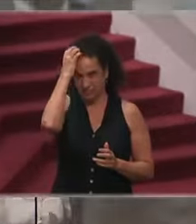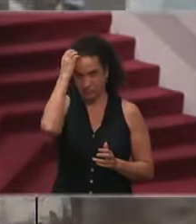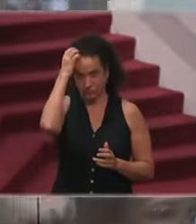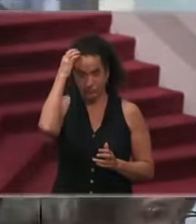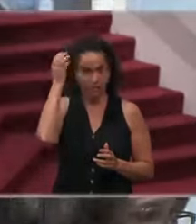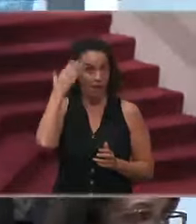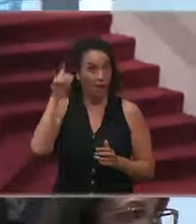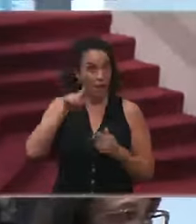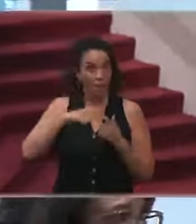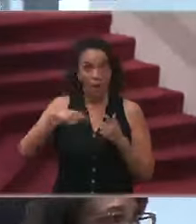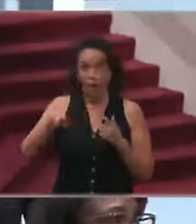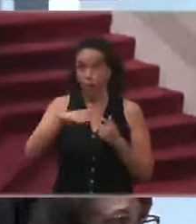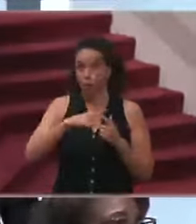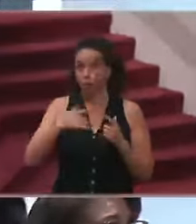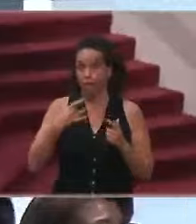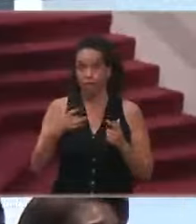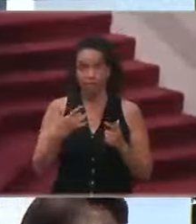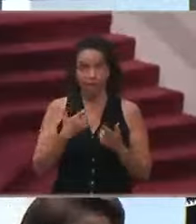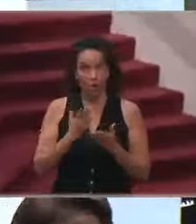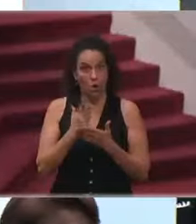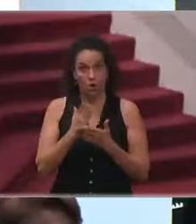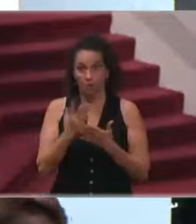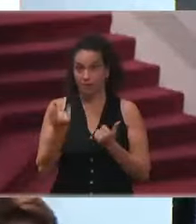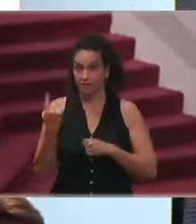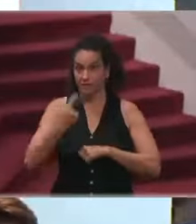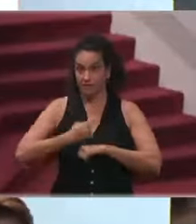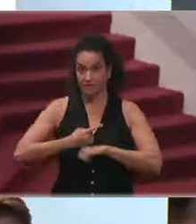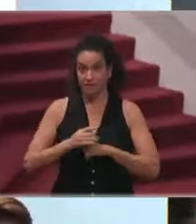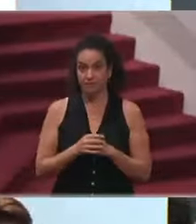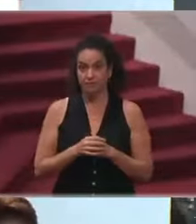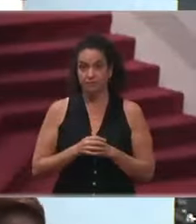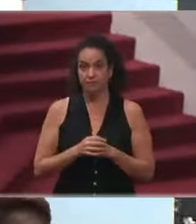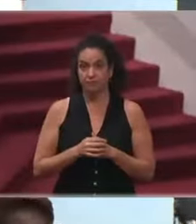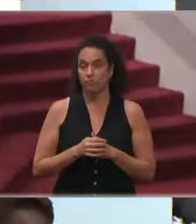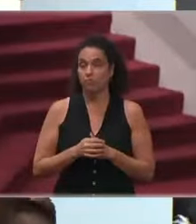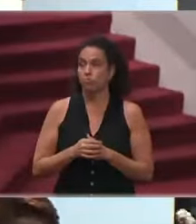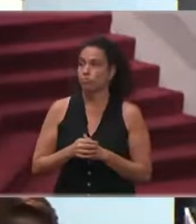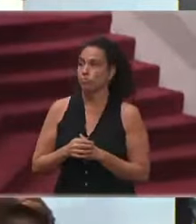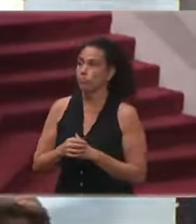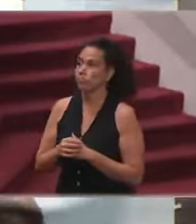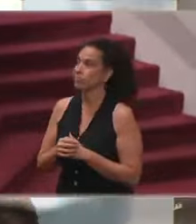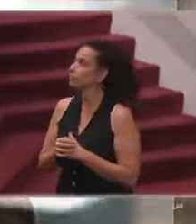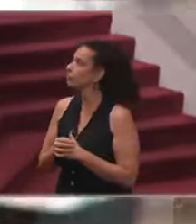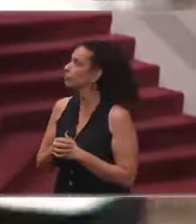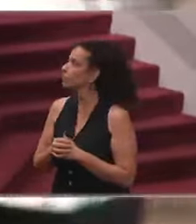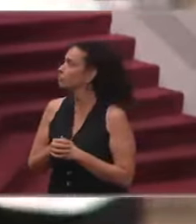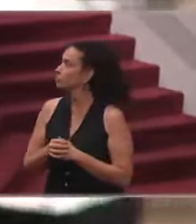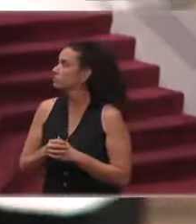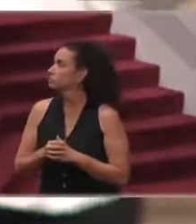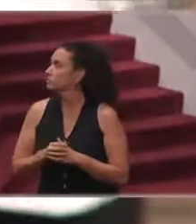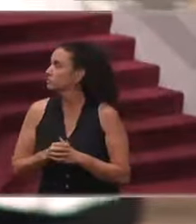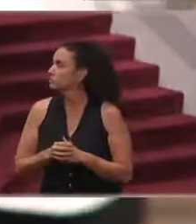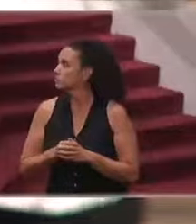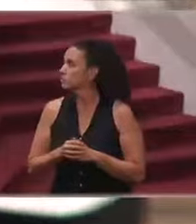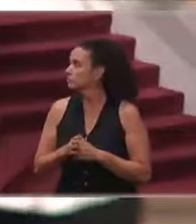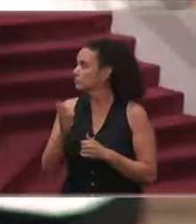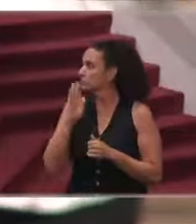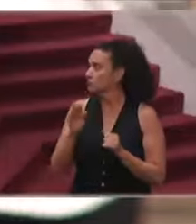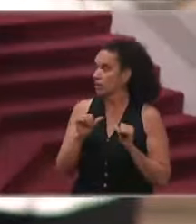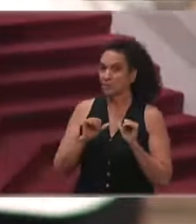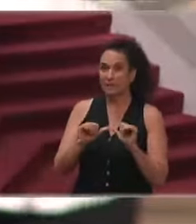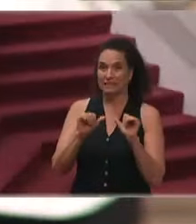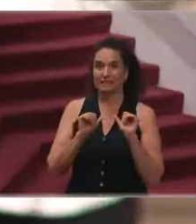about you, but I feel all right this morning. Yes, come on. I'm going to stay on the battlefield. I'm going to stay on